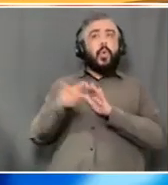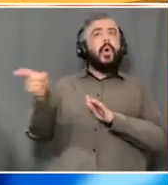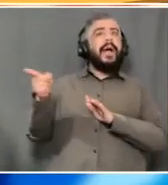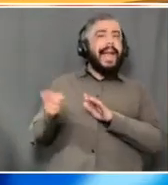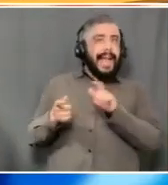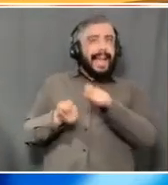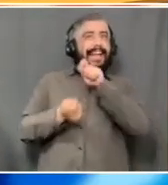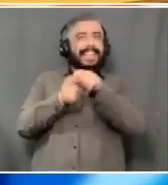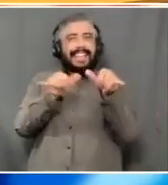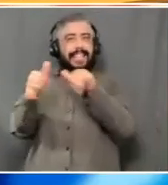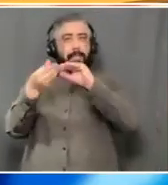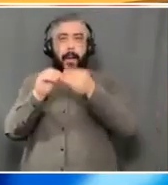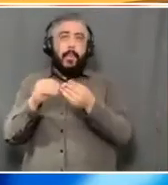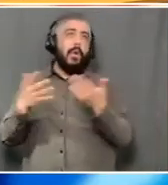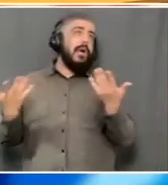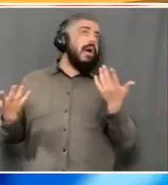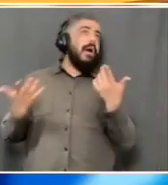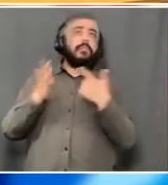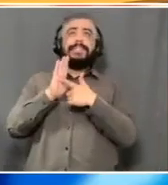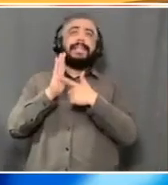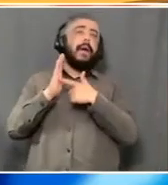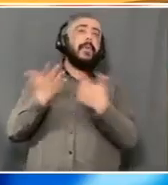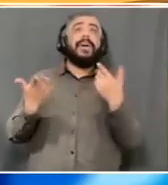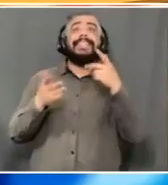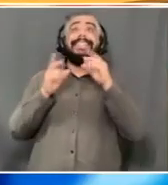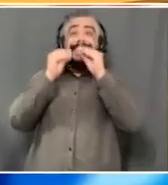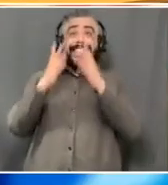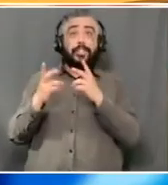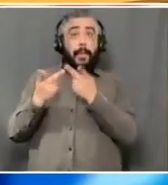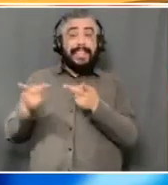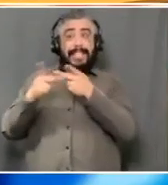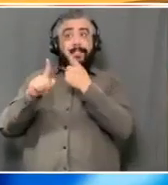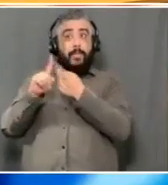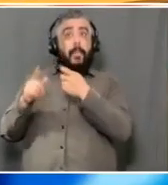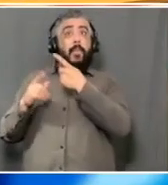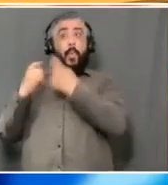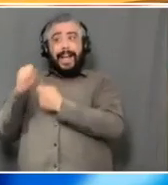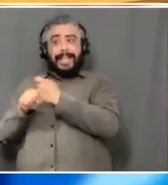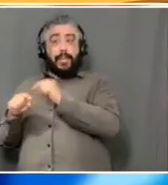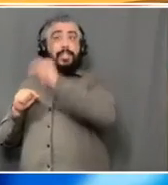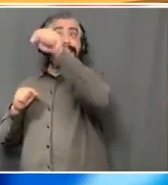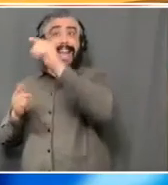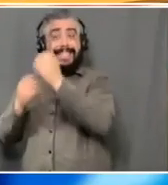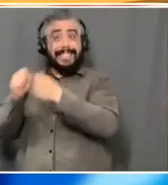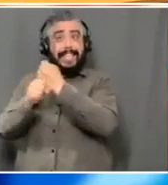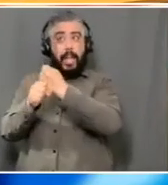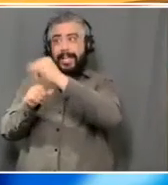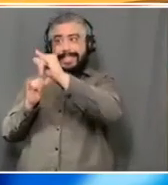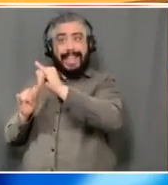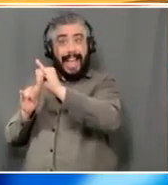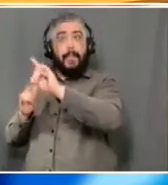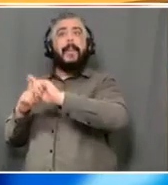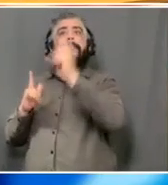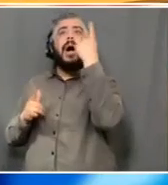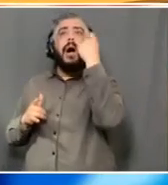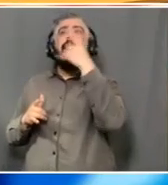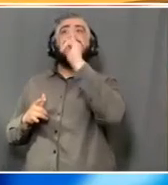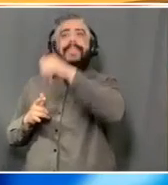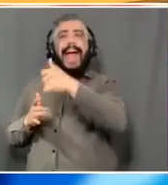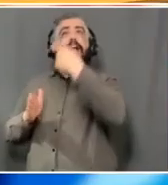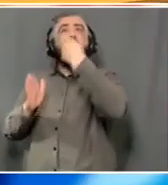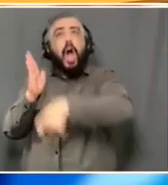number of, let's say, to use an example, teacher positions from one year to the next, but the cost of that same number of teachers will go